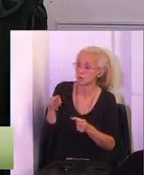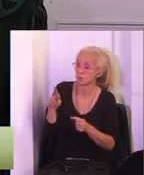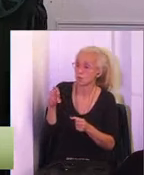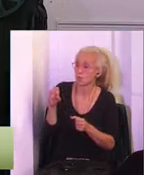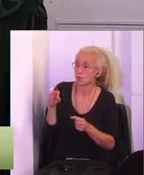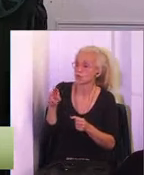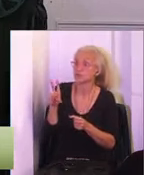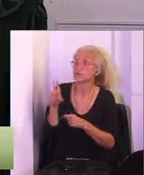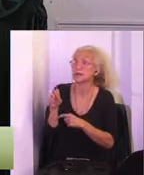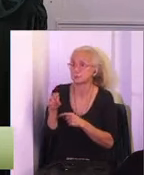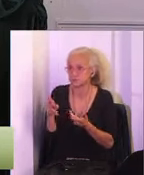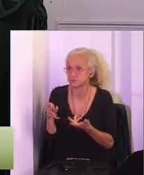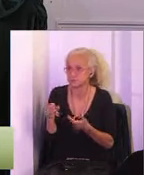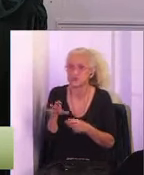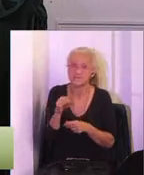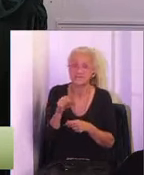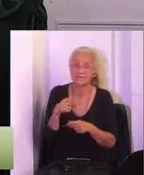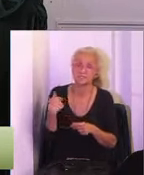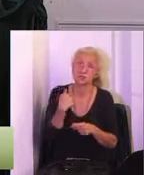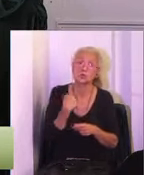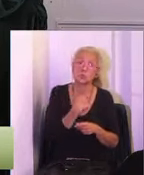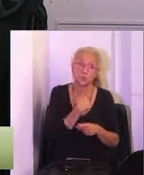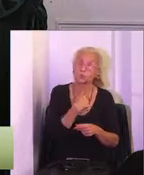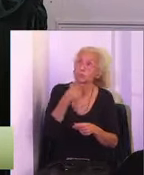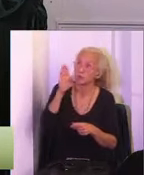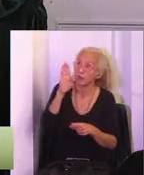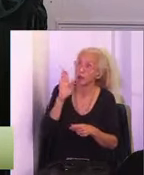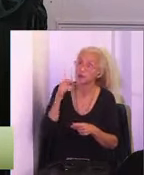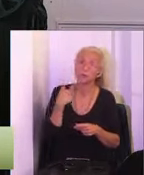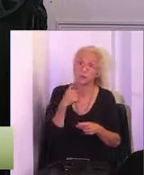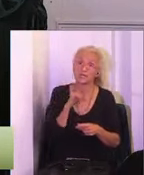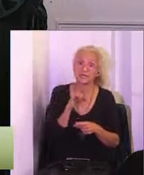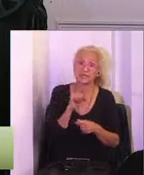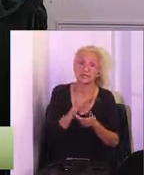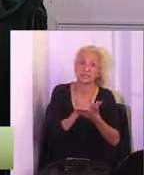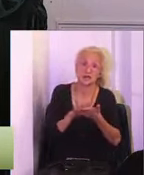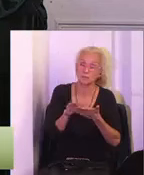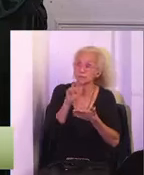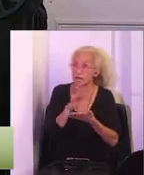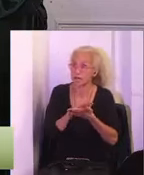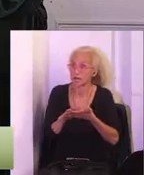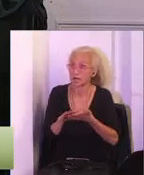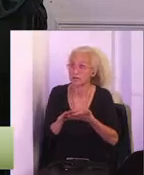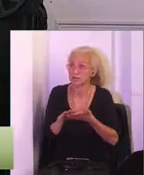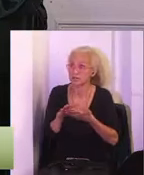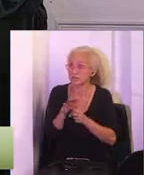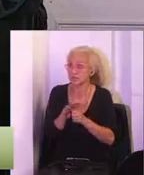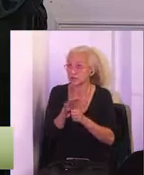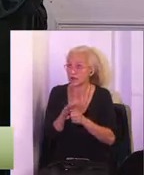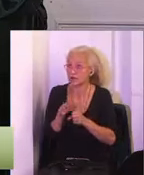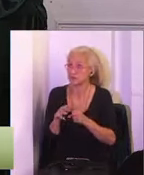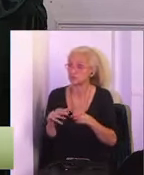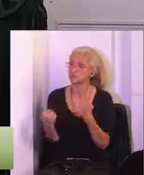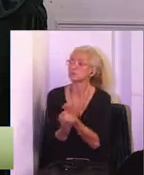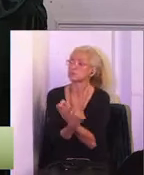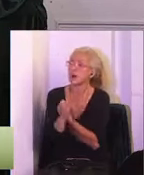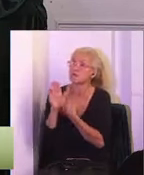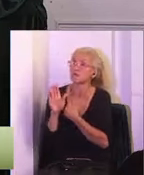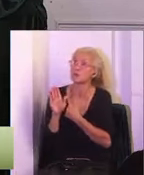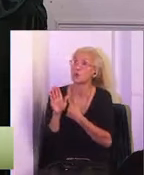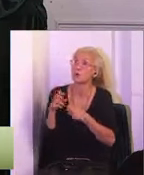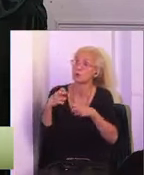Yes, God, we is kind, but not kind enough to embrace your problem children, not